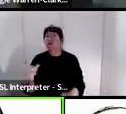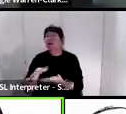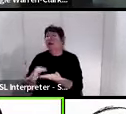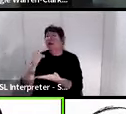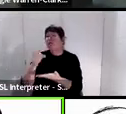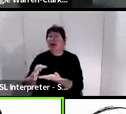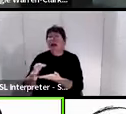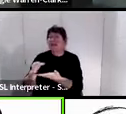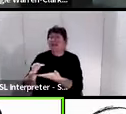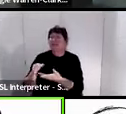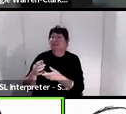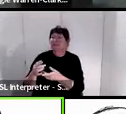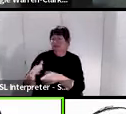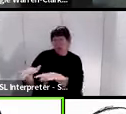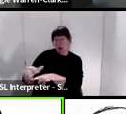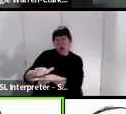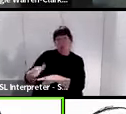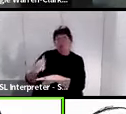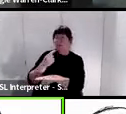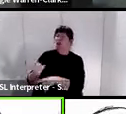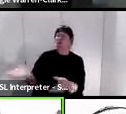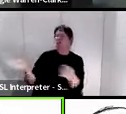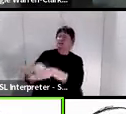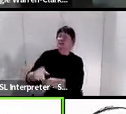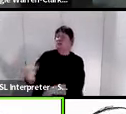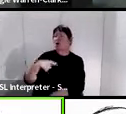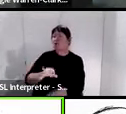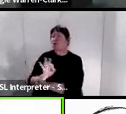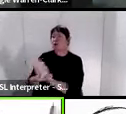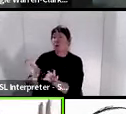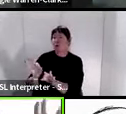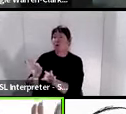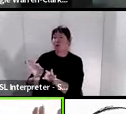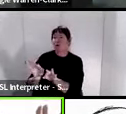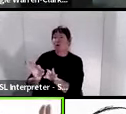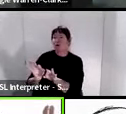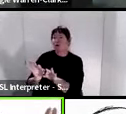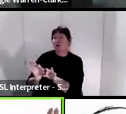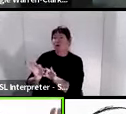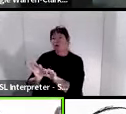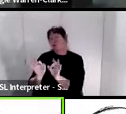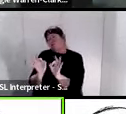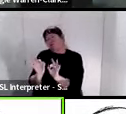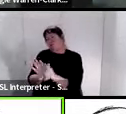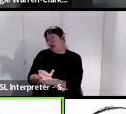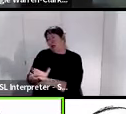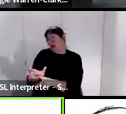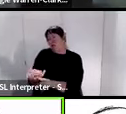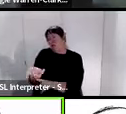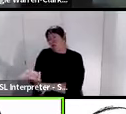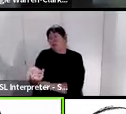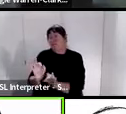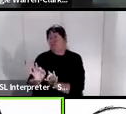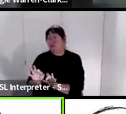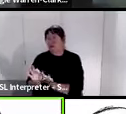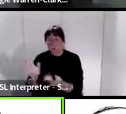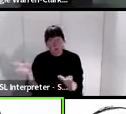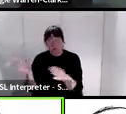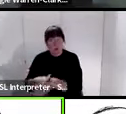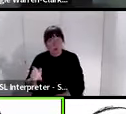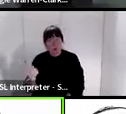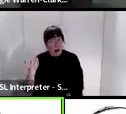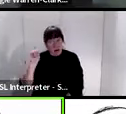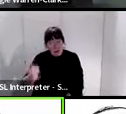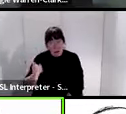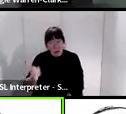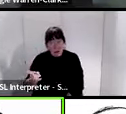cafe and say, we're going to shut you down because you don't have a perfectly angled ramp and that's it, you're writing